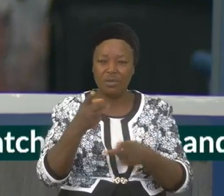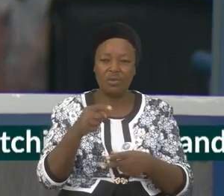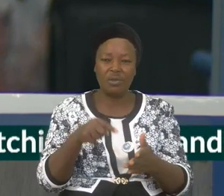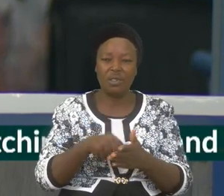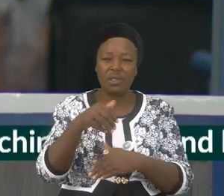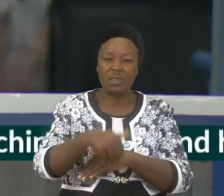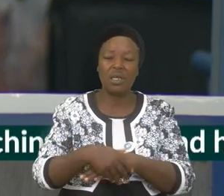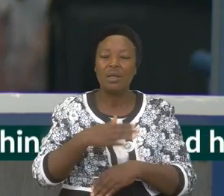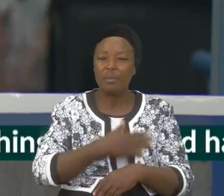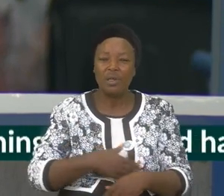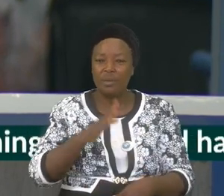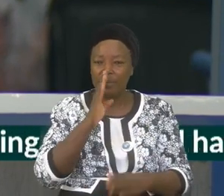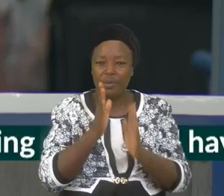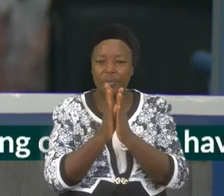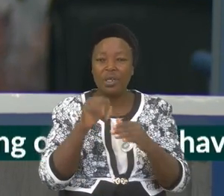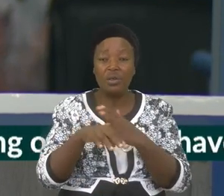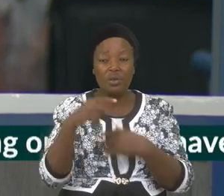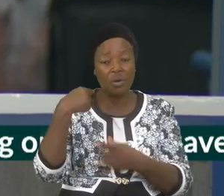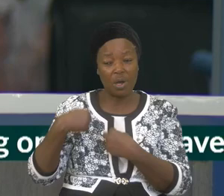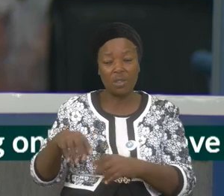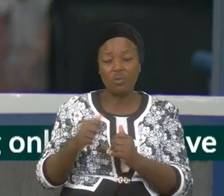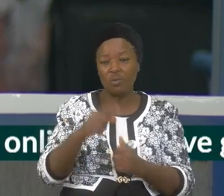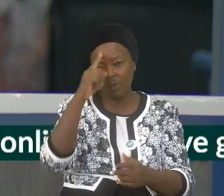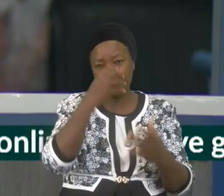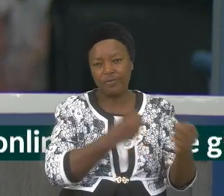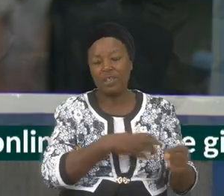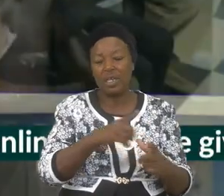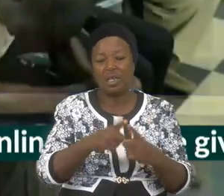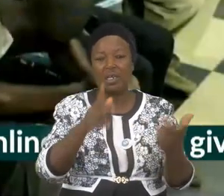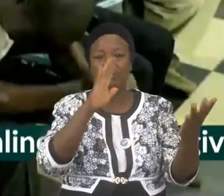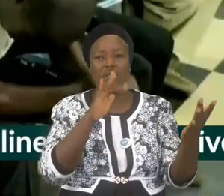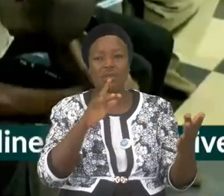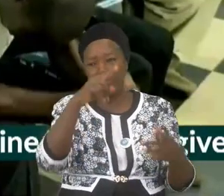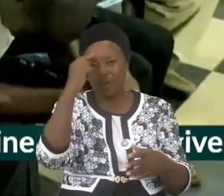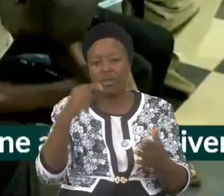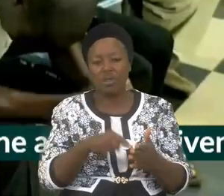because tonight your miracle will really touch you.